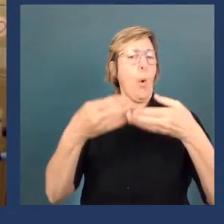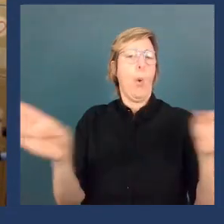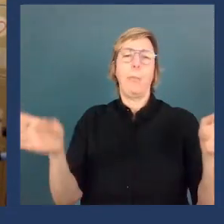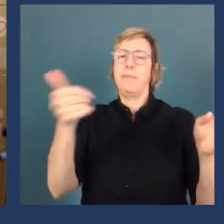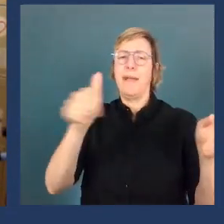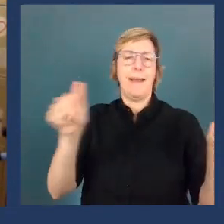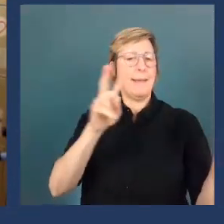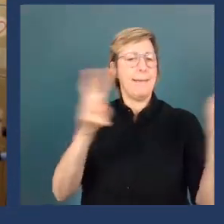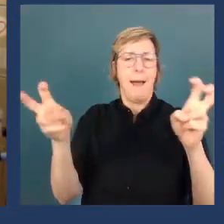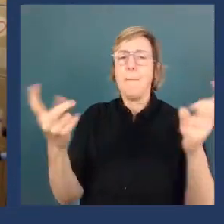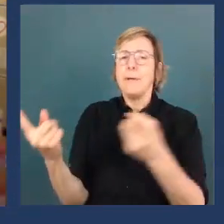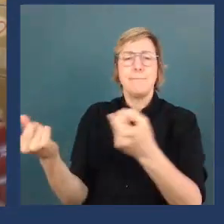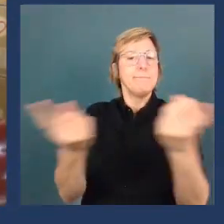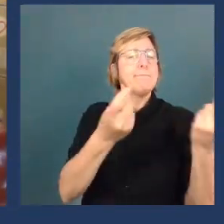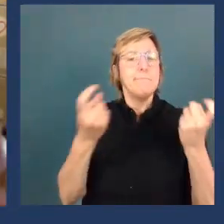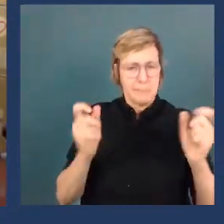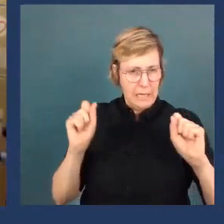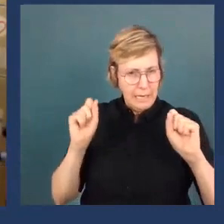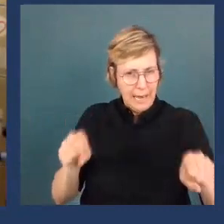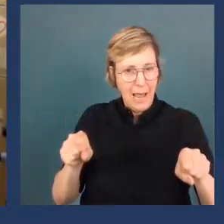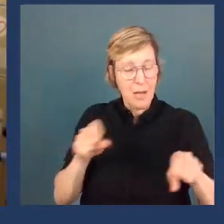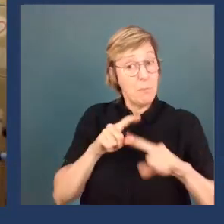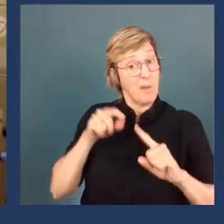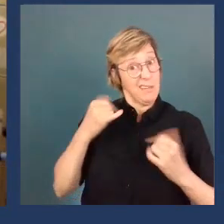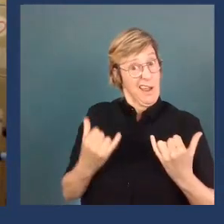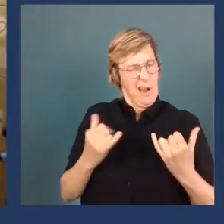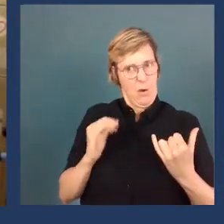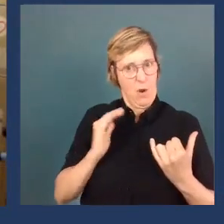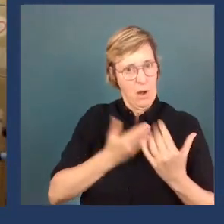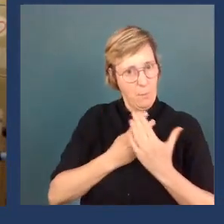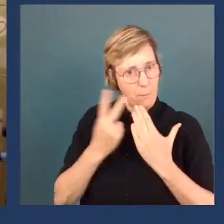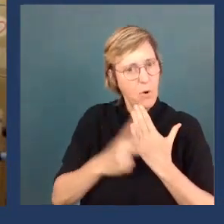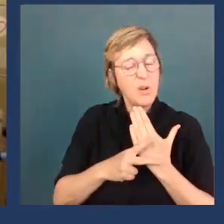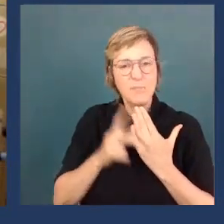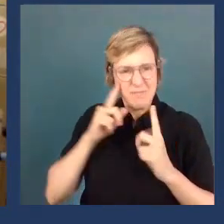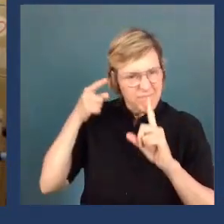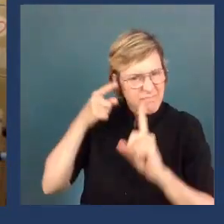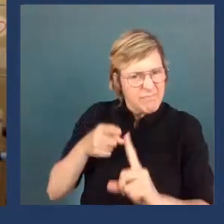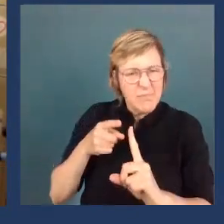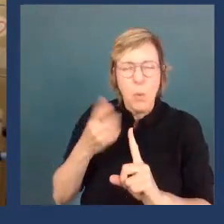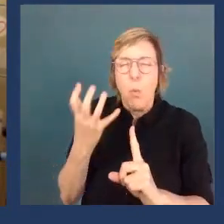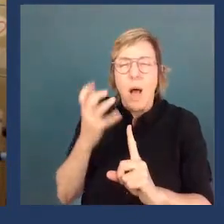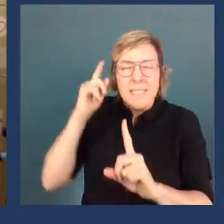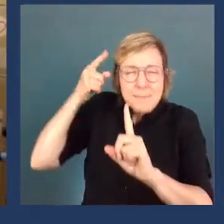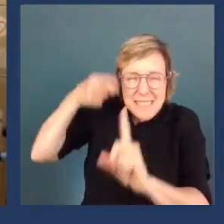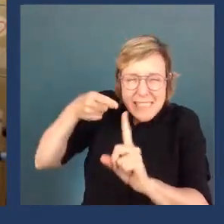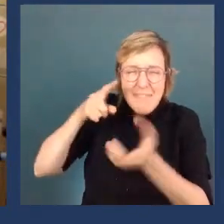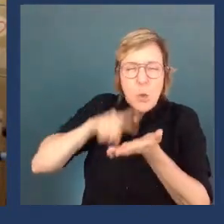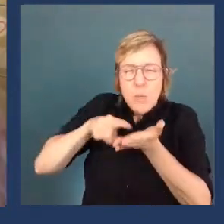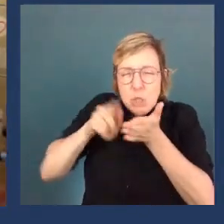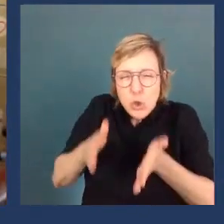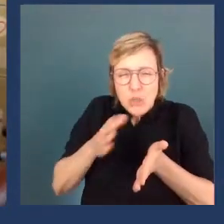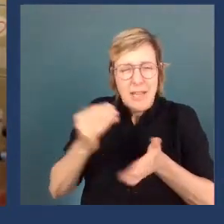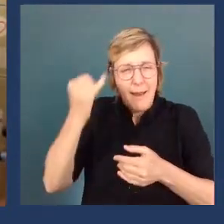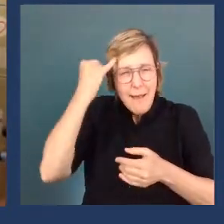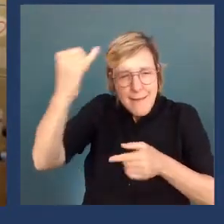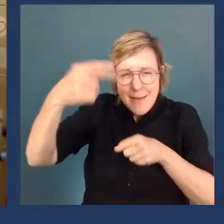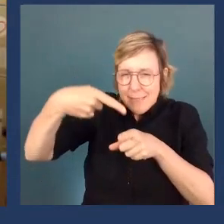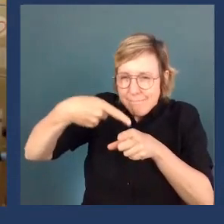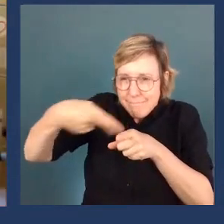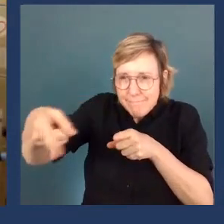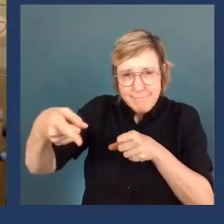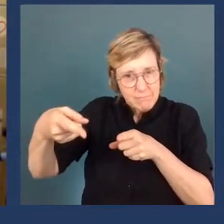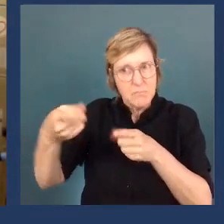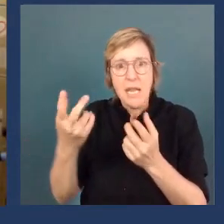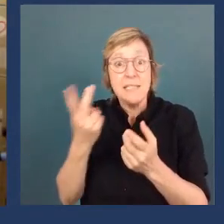for our program to reach out and specifically solicit specific researchers and ideas and to see what we